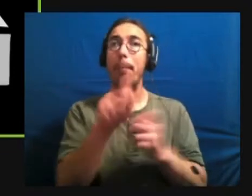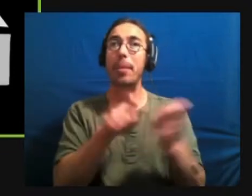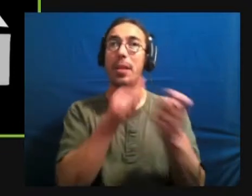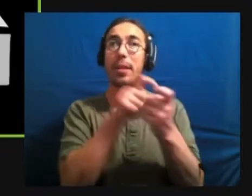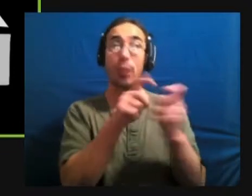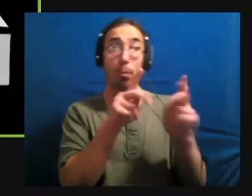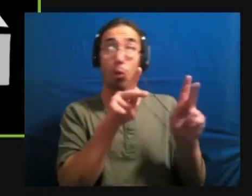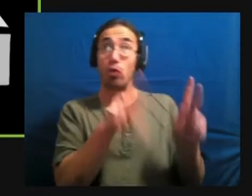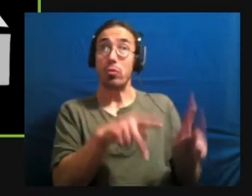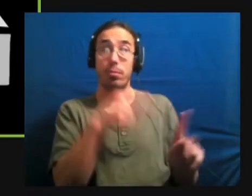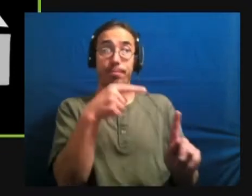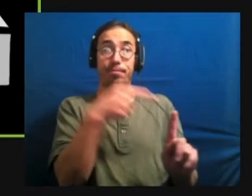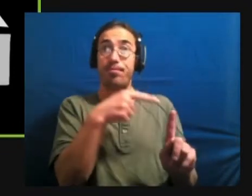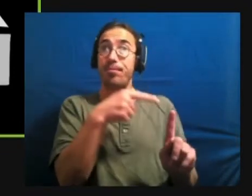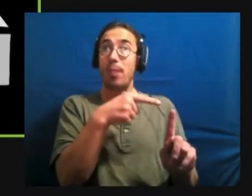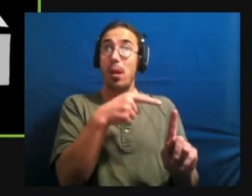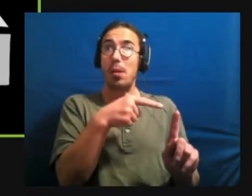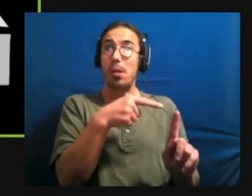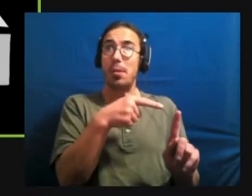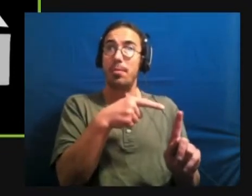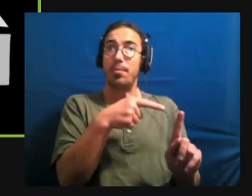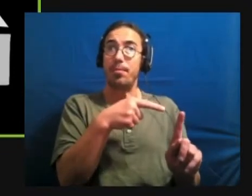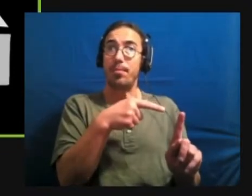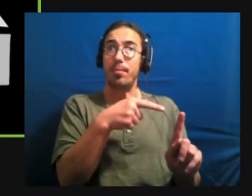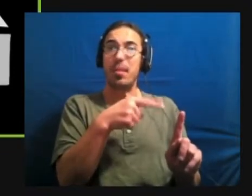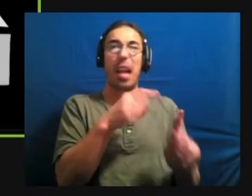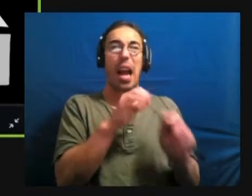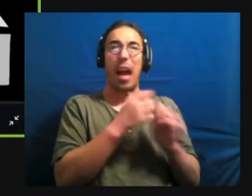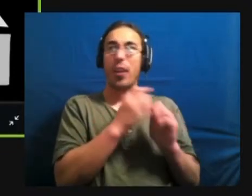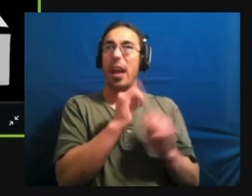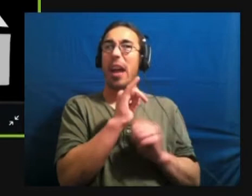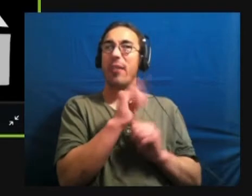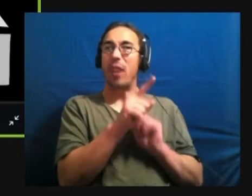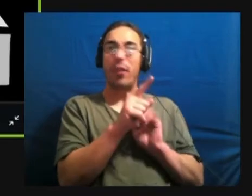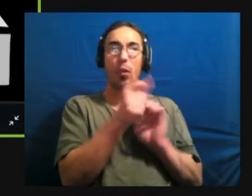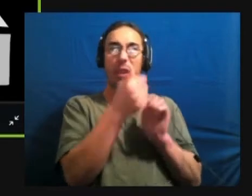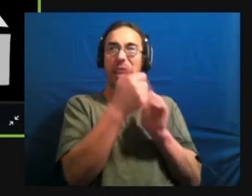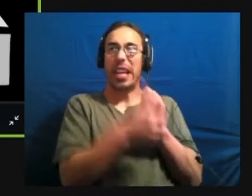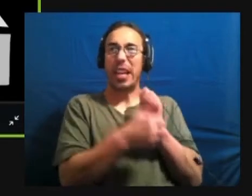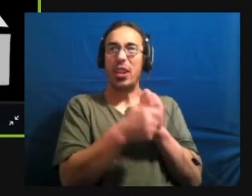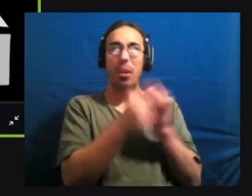individual identifies with all of these things. So